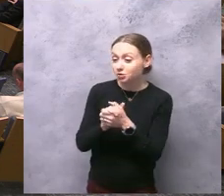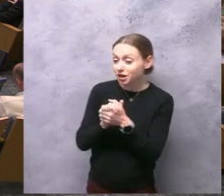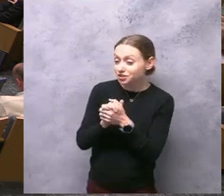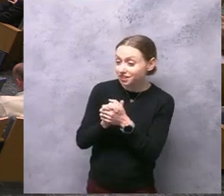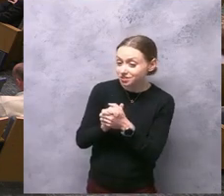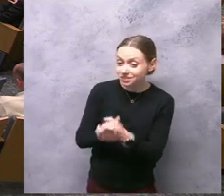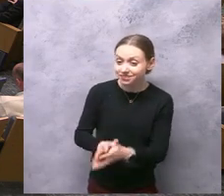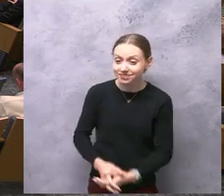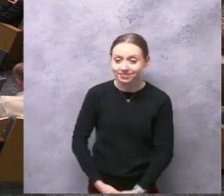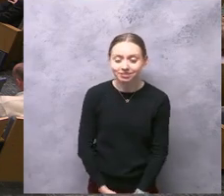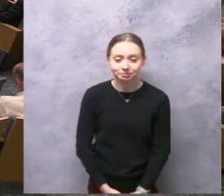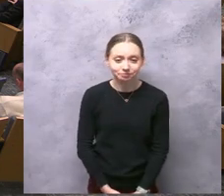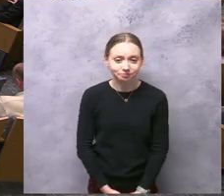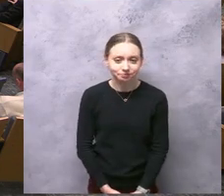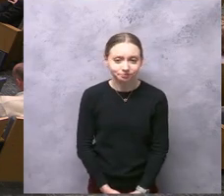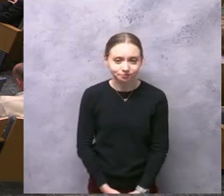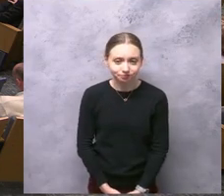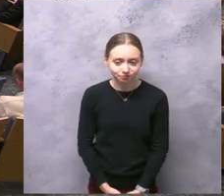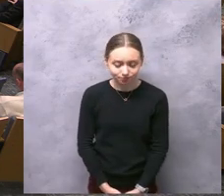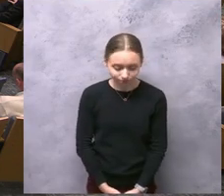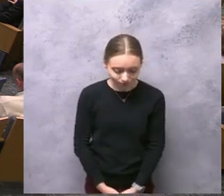Congratulations.